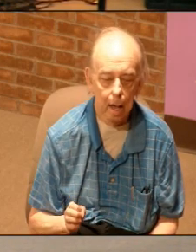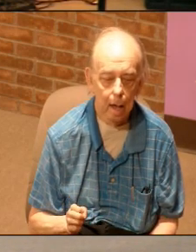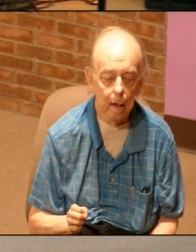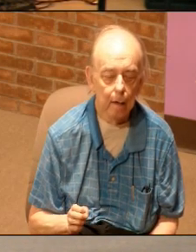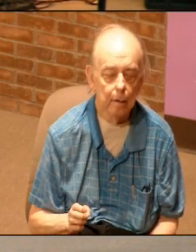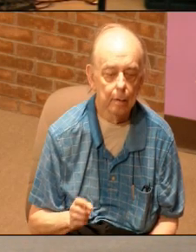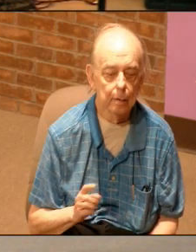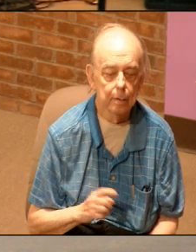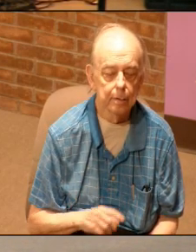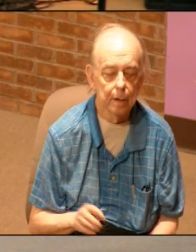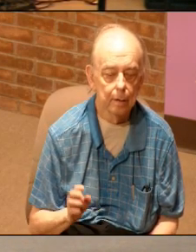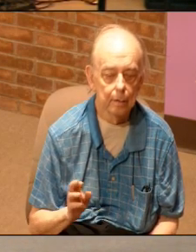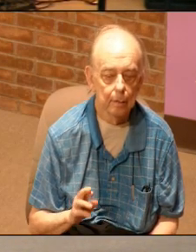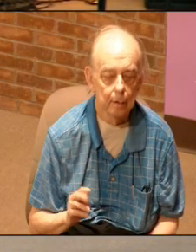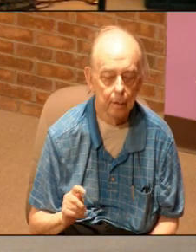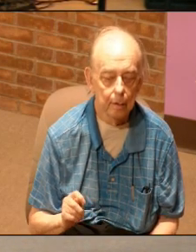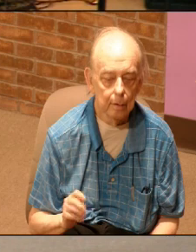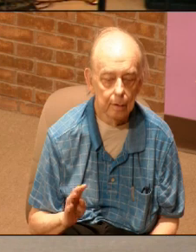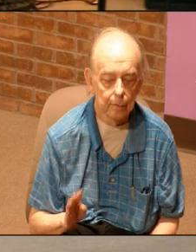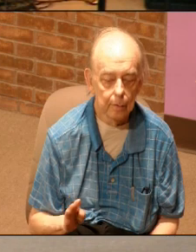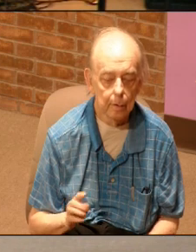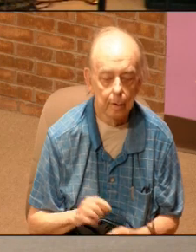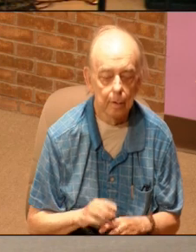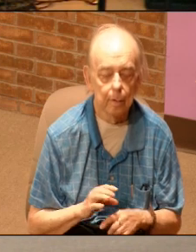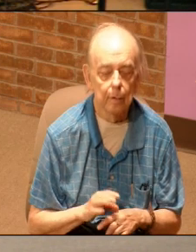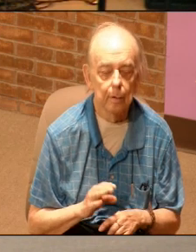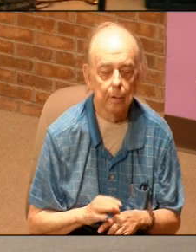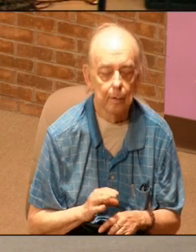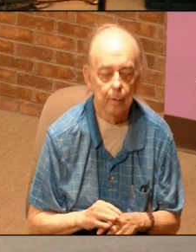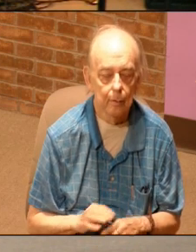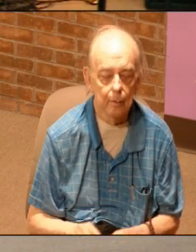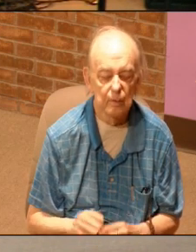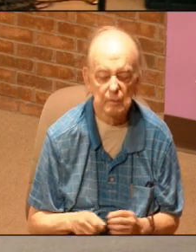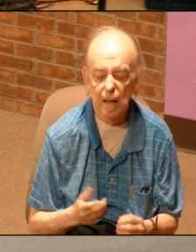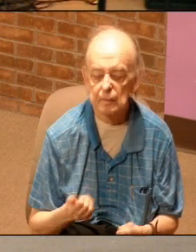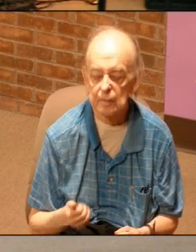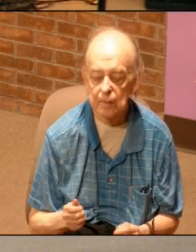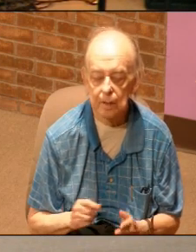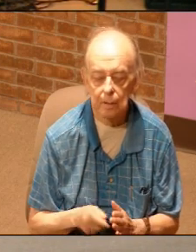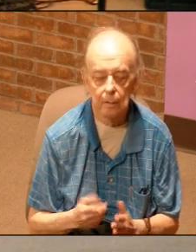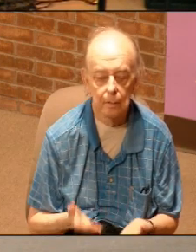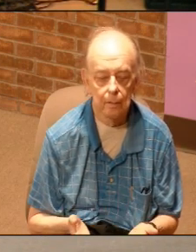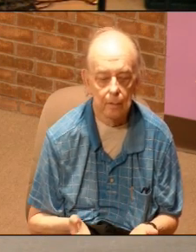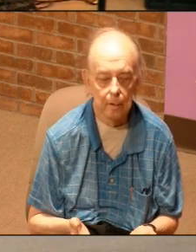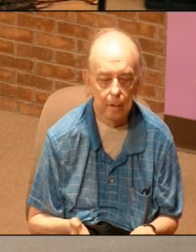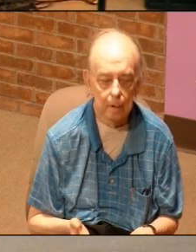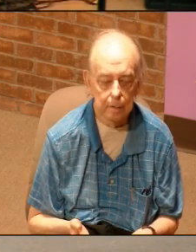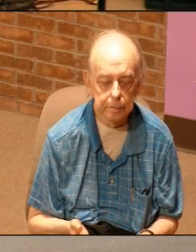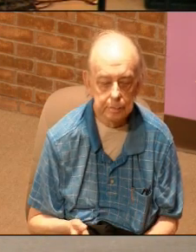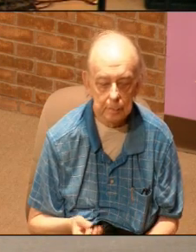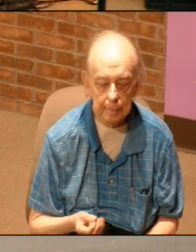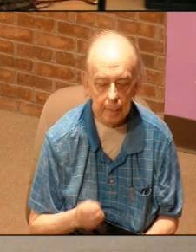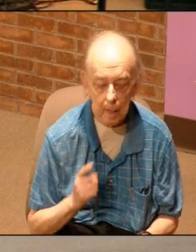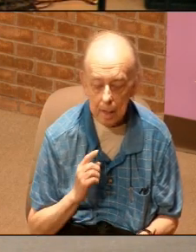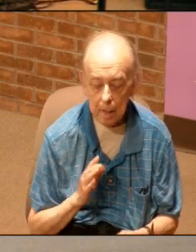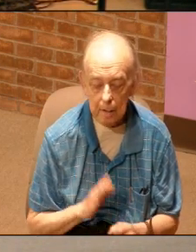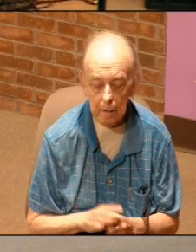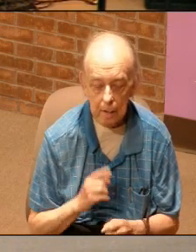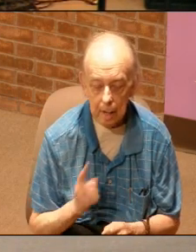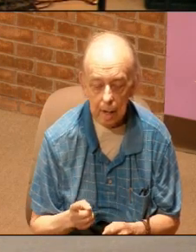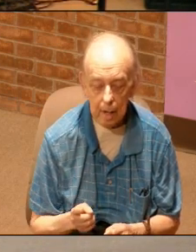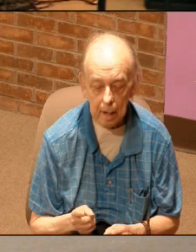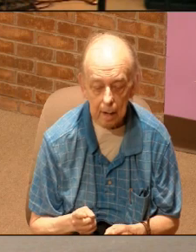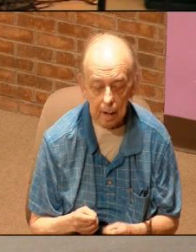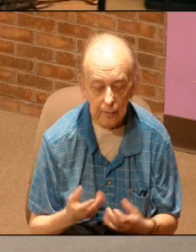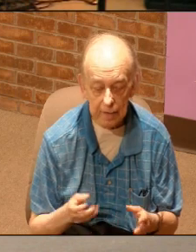Route 4 to the church. And that's roughly about 10 minutes. I guarantee you I had 6 of those suckers eaten by the time I pulled